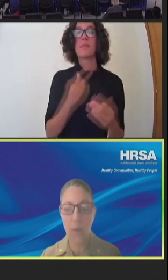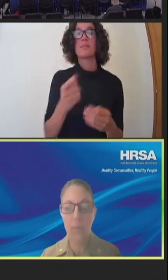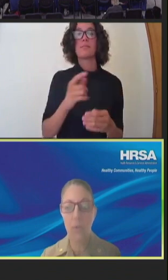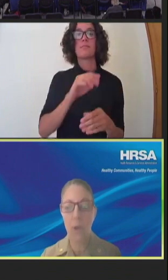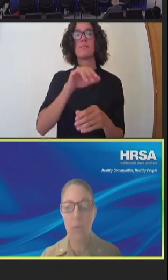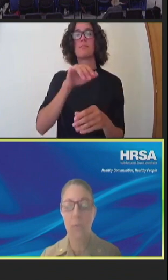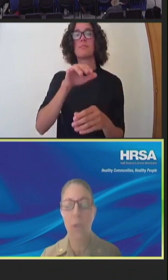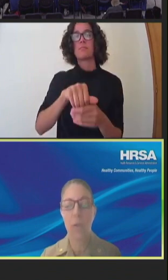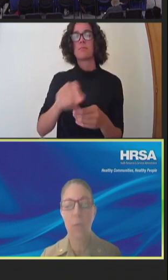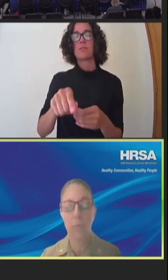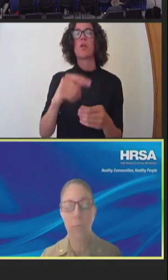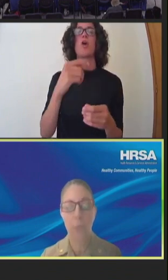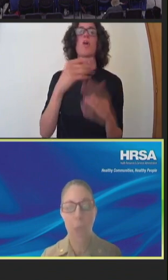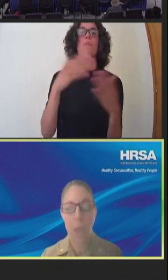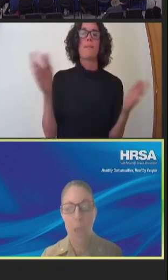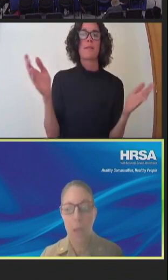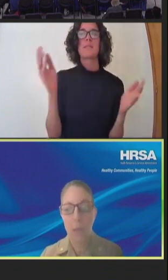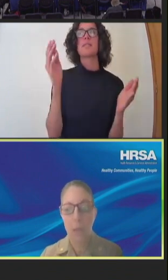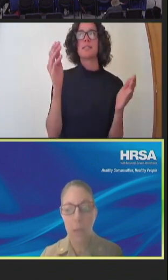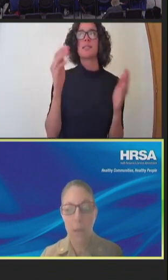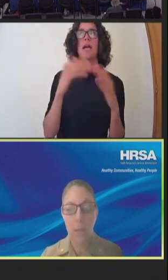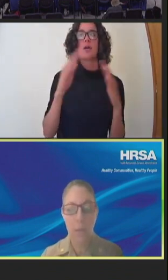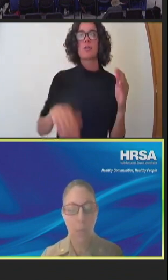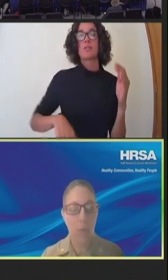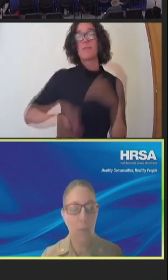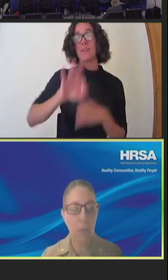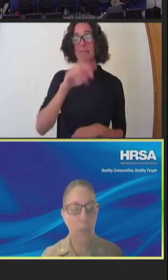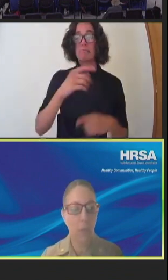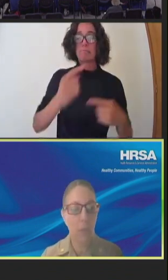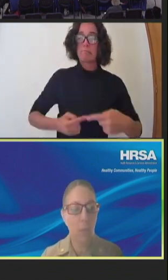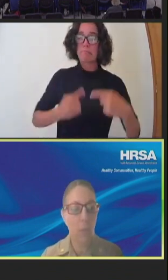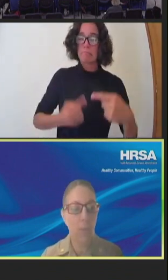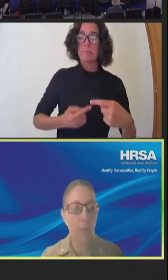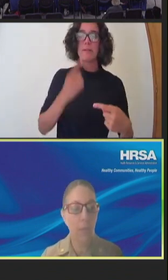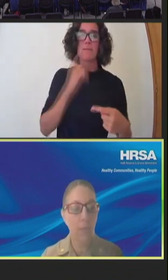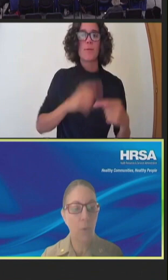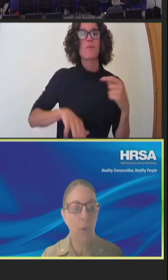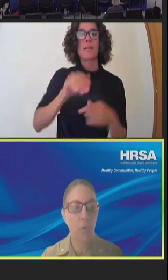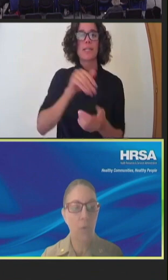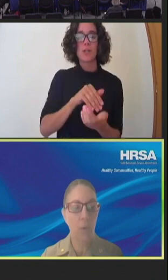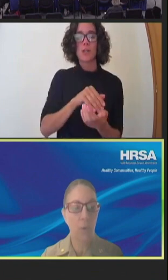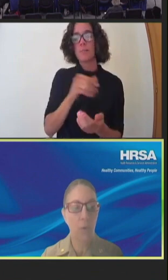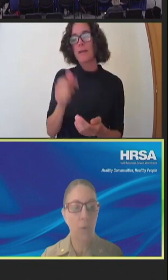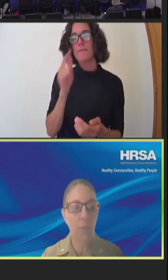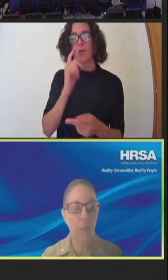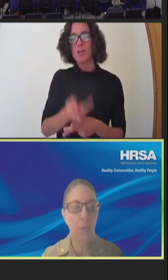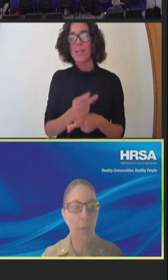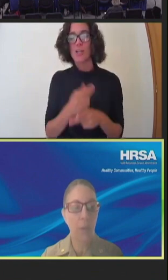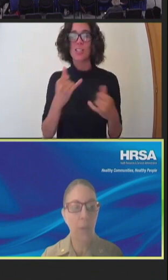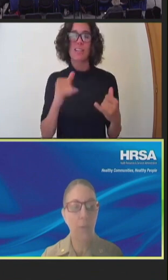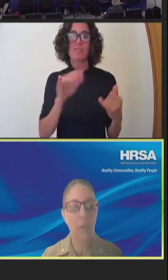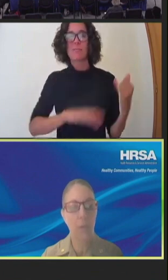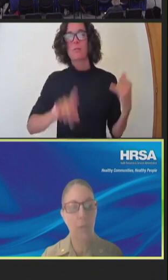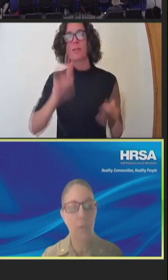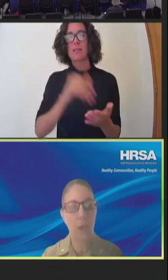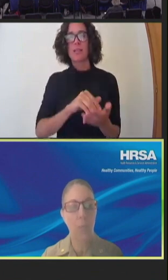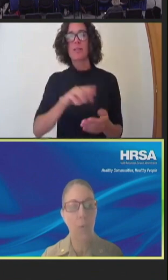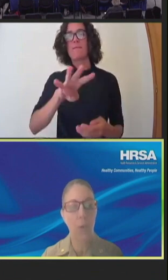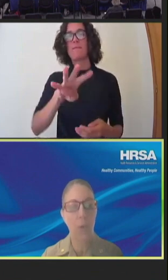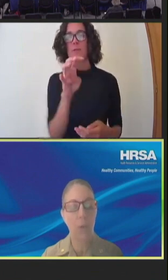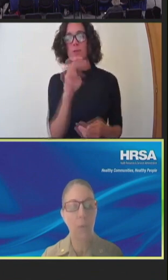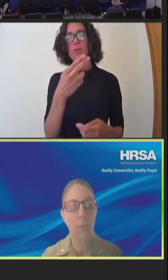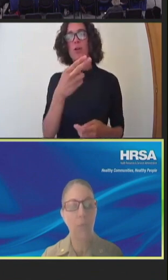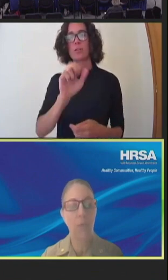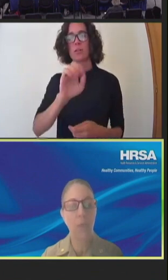or pay for the cost of care. Today, the approximately 1,400 HRSA-funded healthcare centers